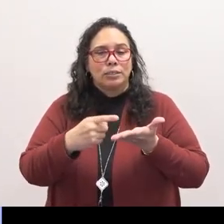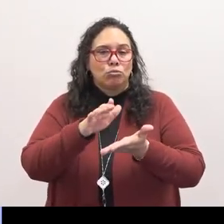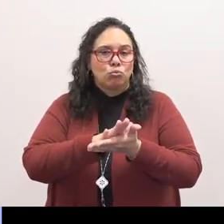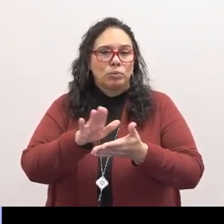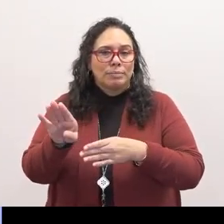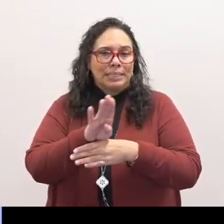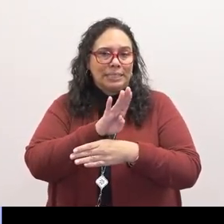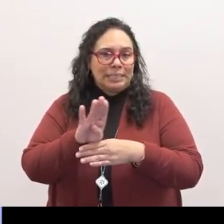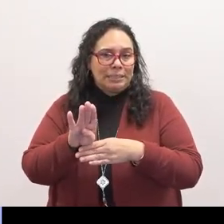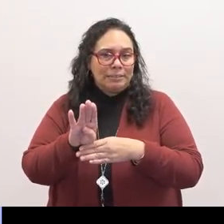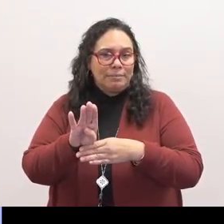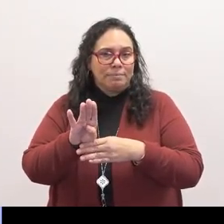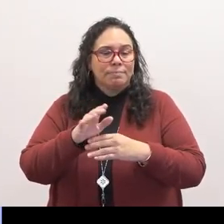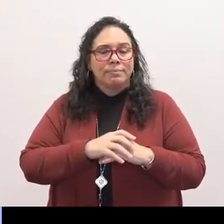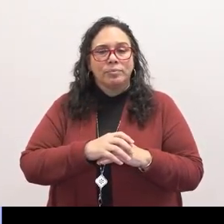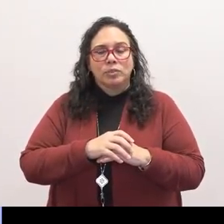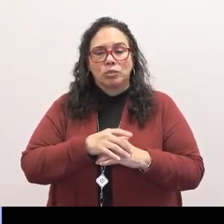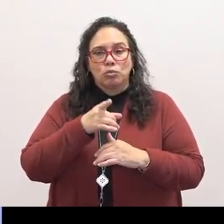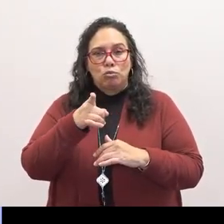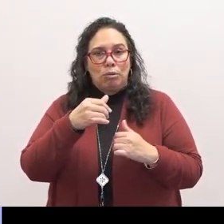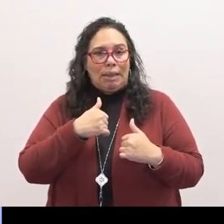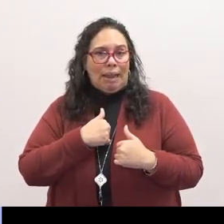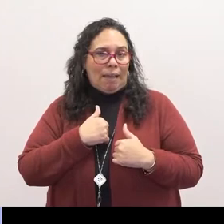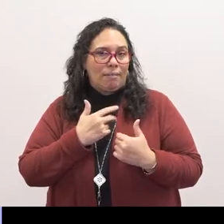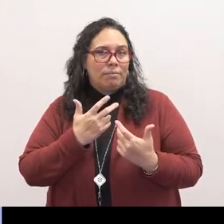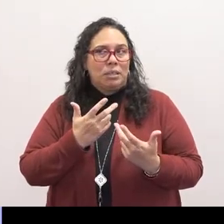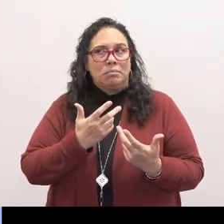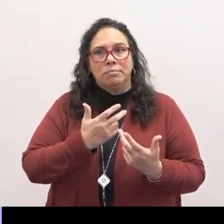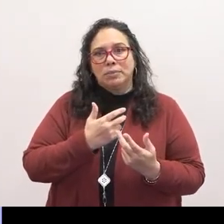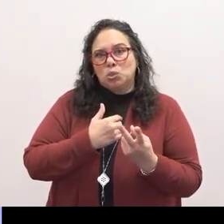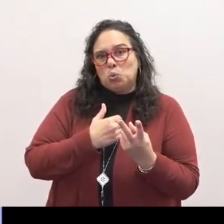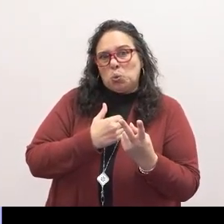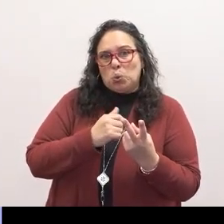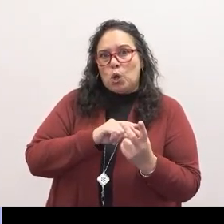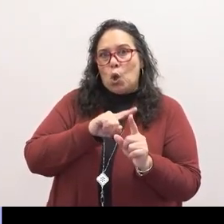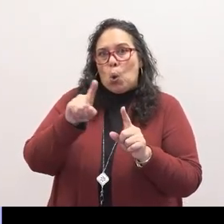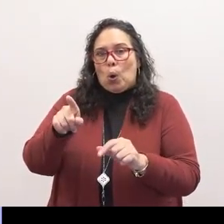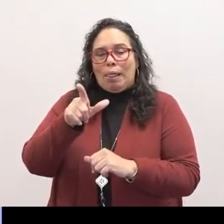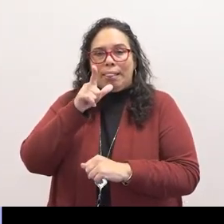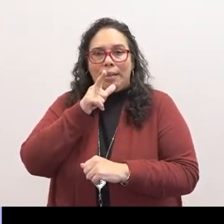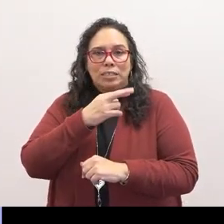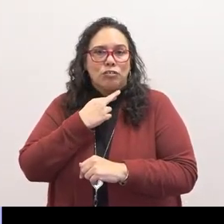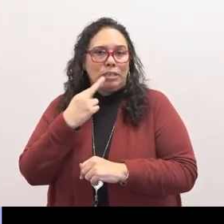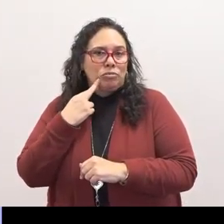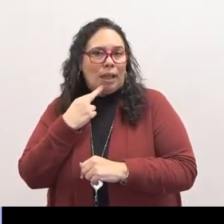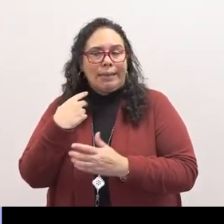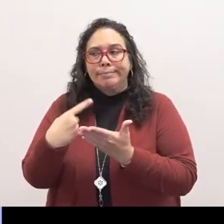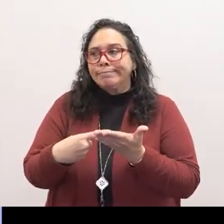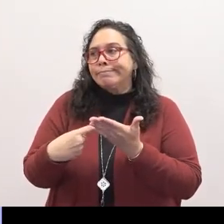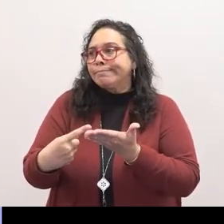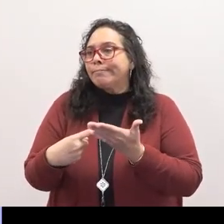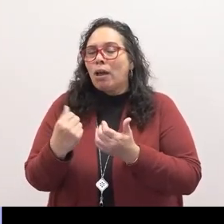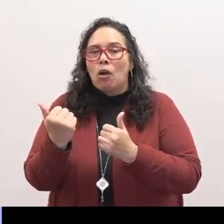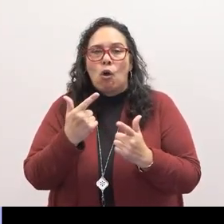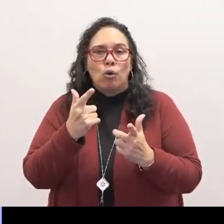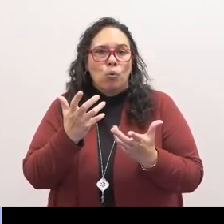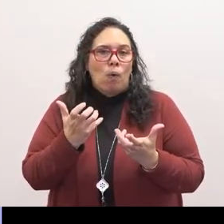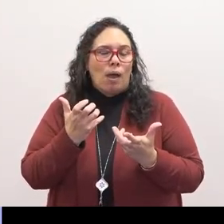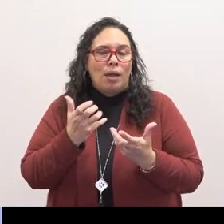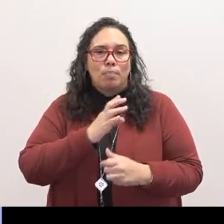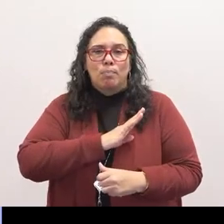business, right? So you could have two of you go to lunch at a restaurant and you could talk all you want about board